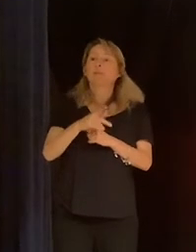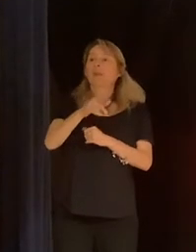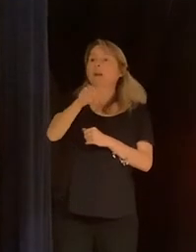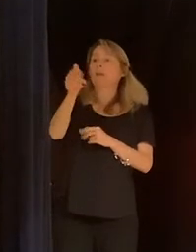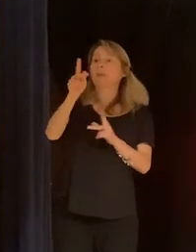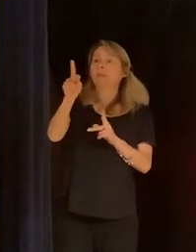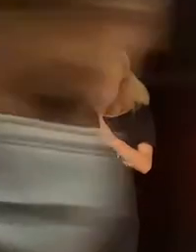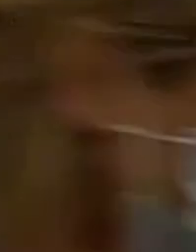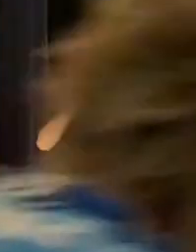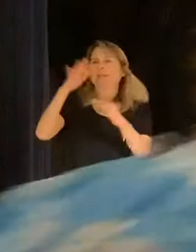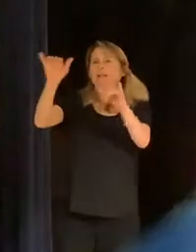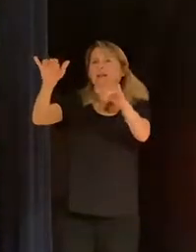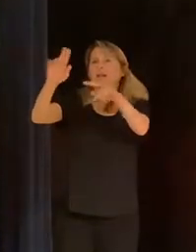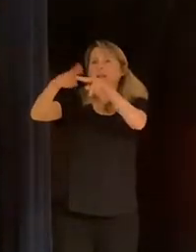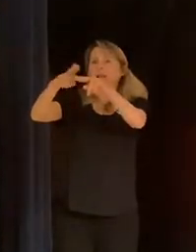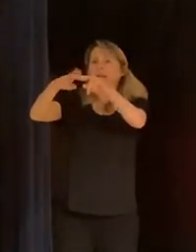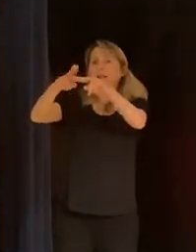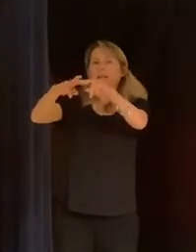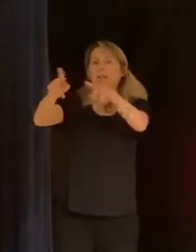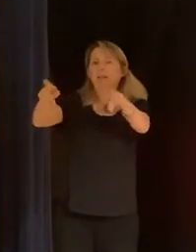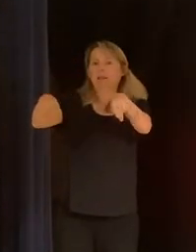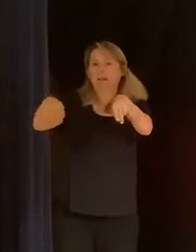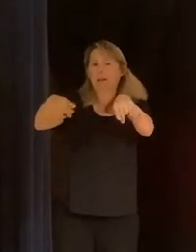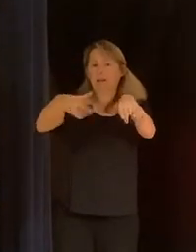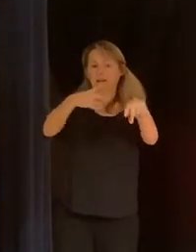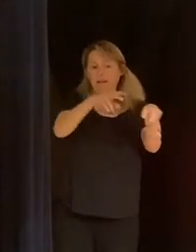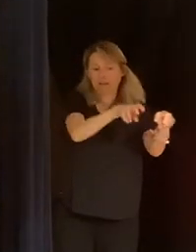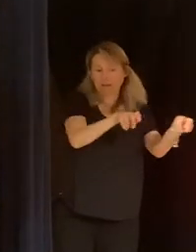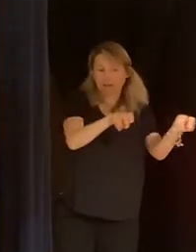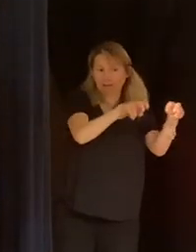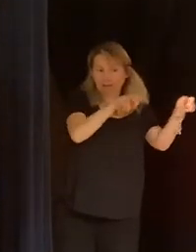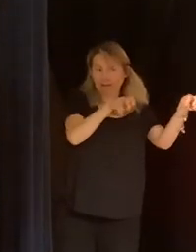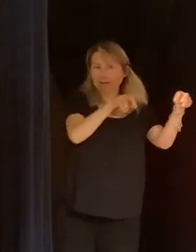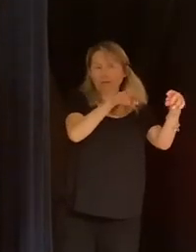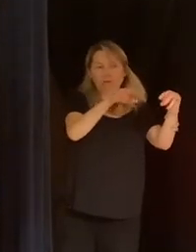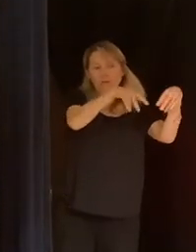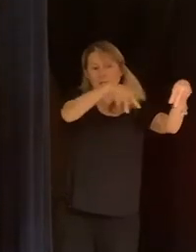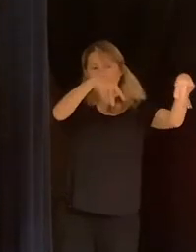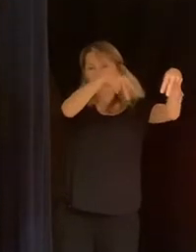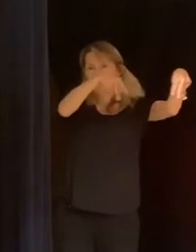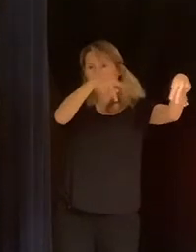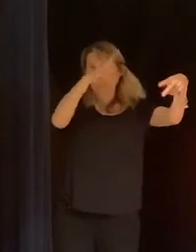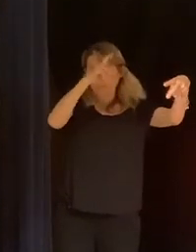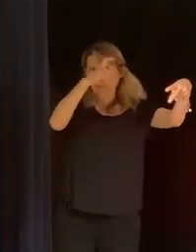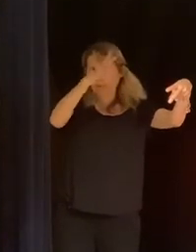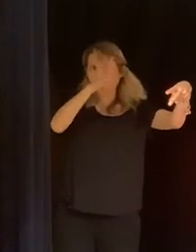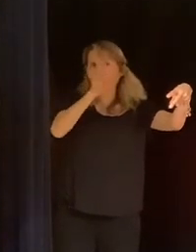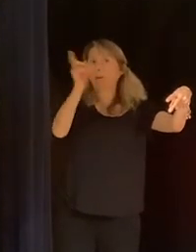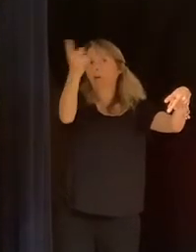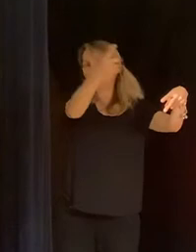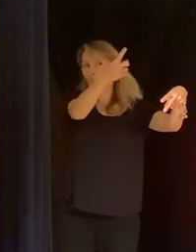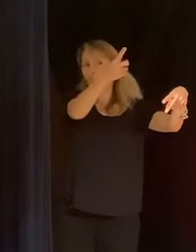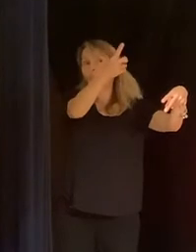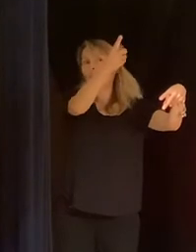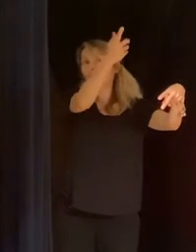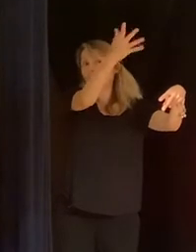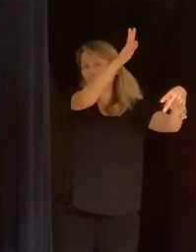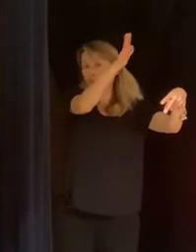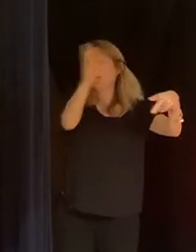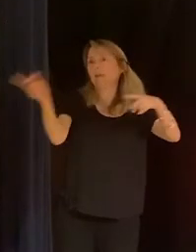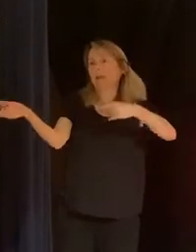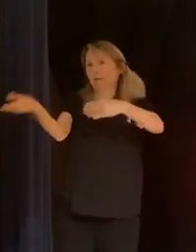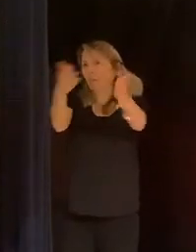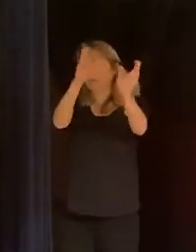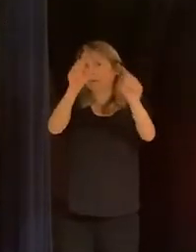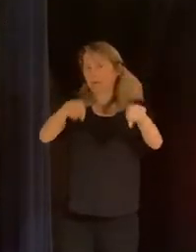to please remain seated while our graduates exit the auditorium and meet us in the atrium, and also wait until the platform party